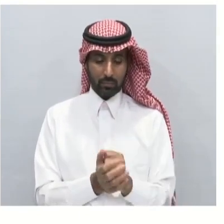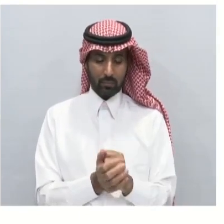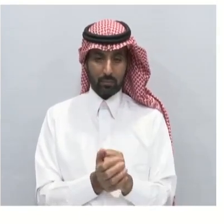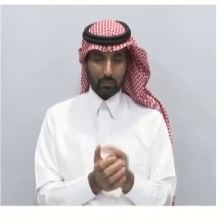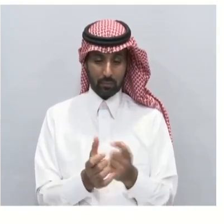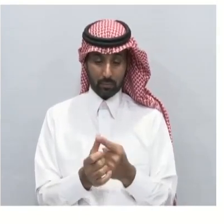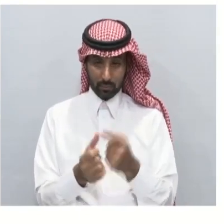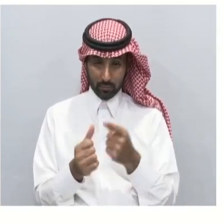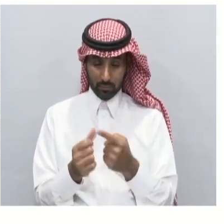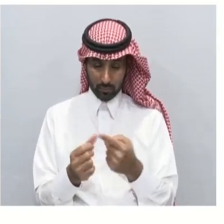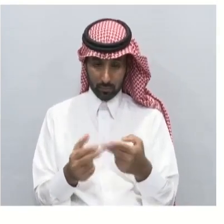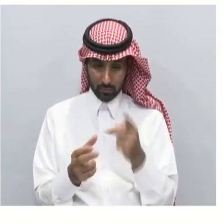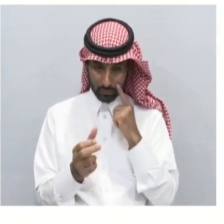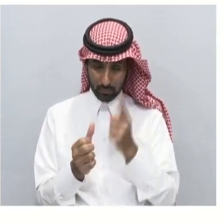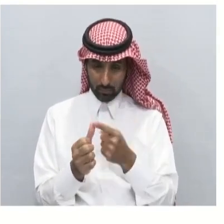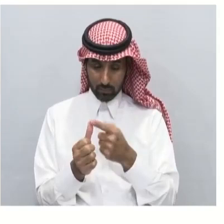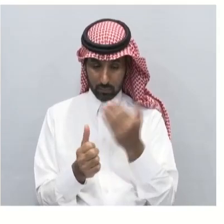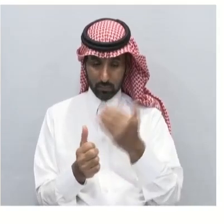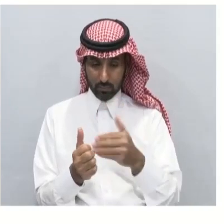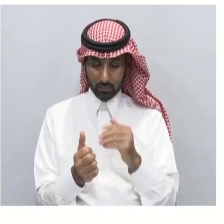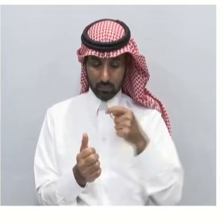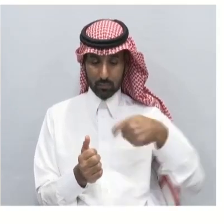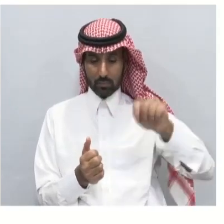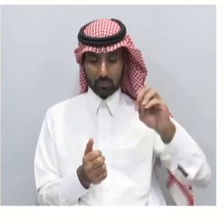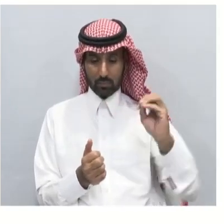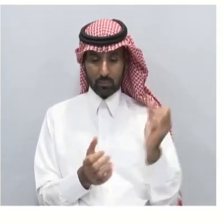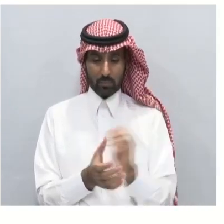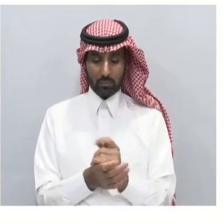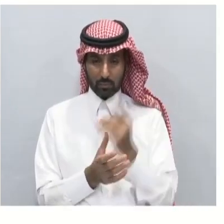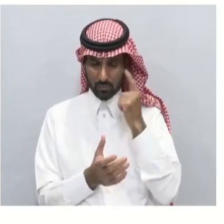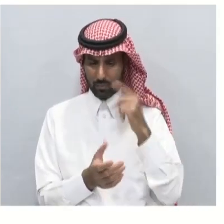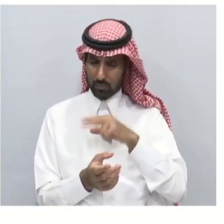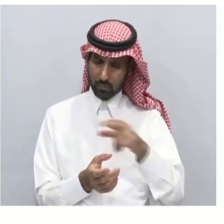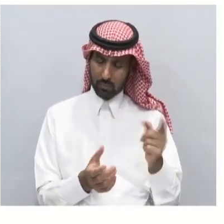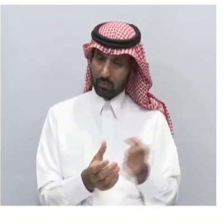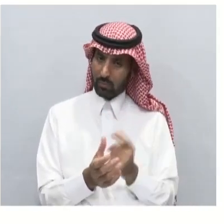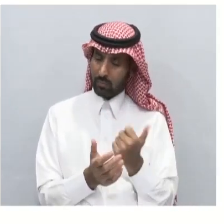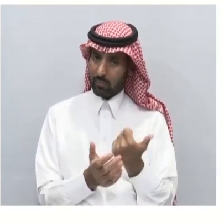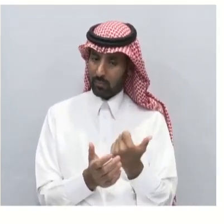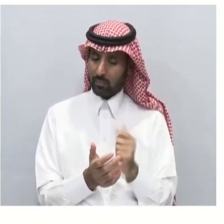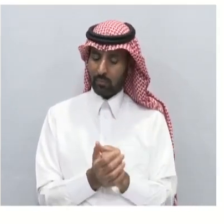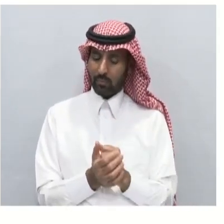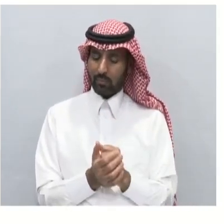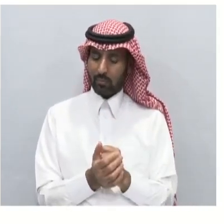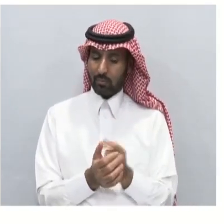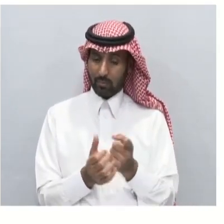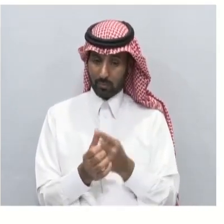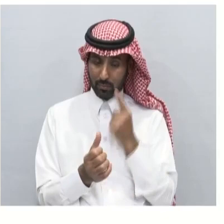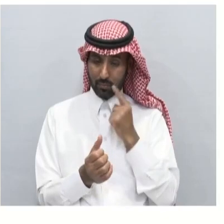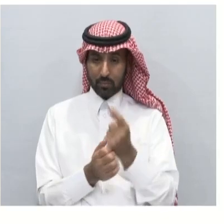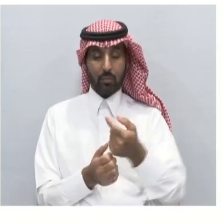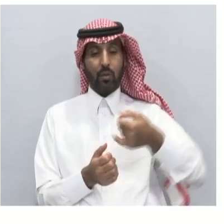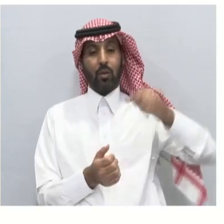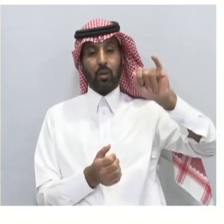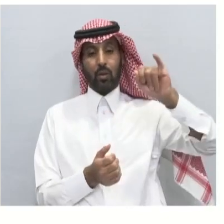first sentence we use gerunds. The second sentence we use infinitives. Do you remember the difference between the two? The difference is here we